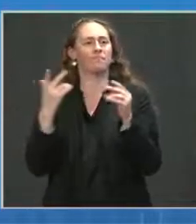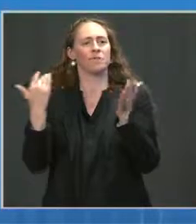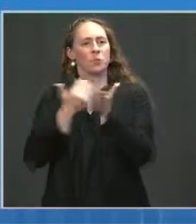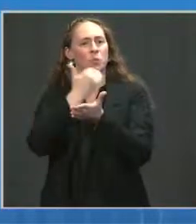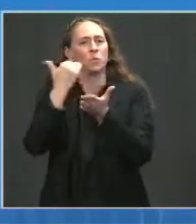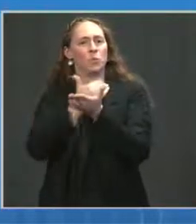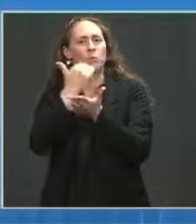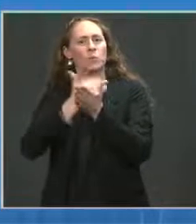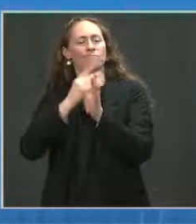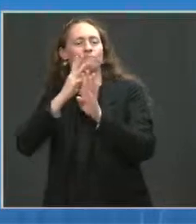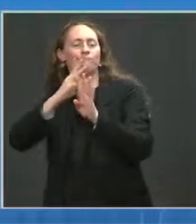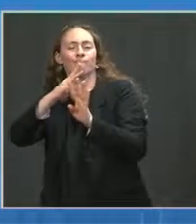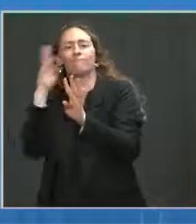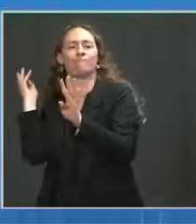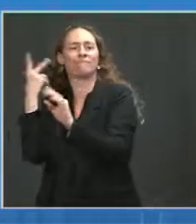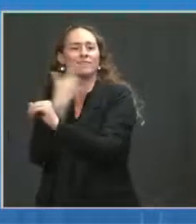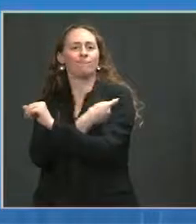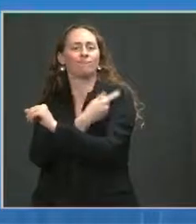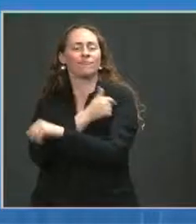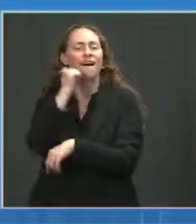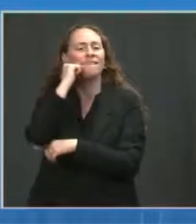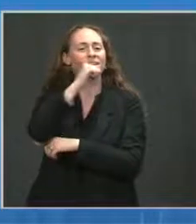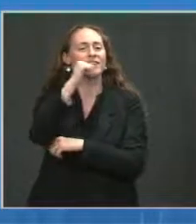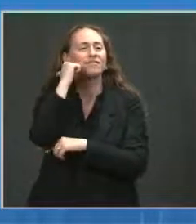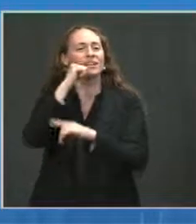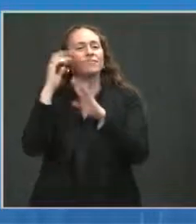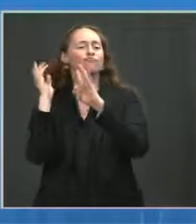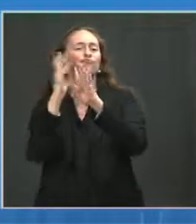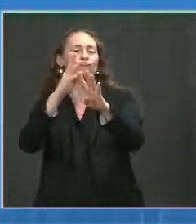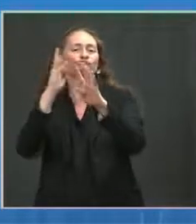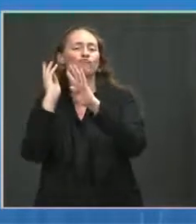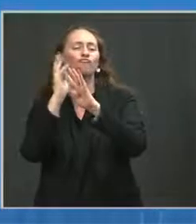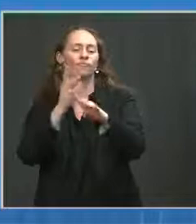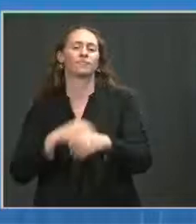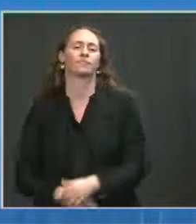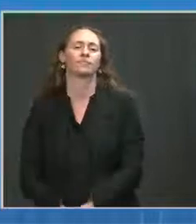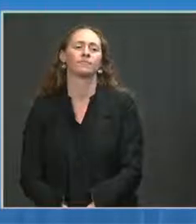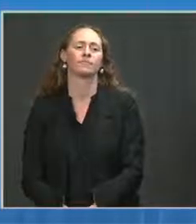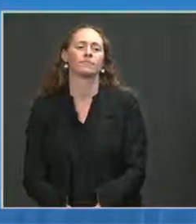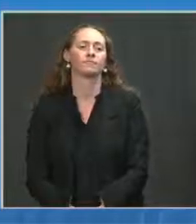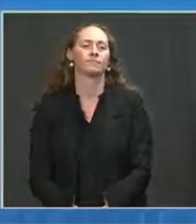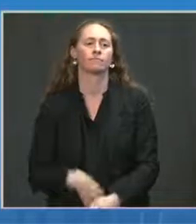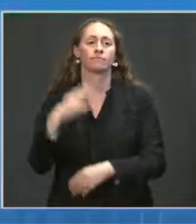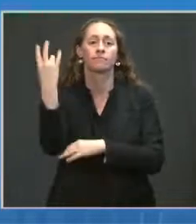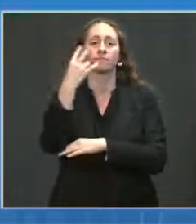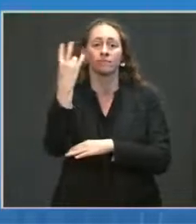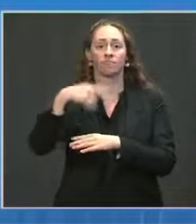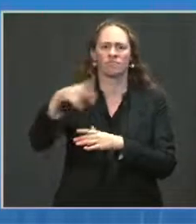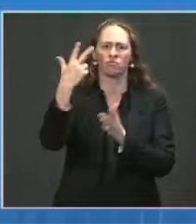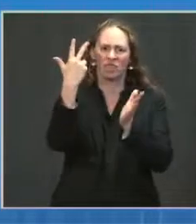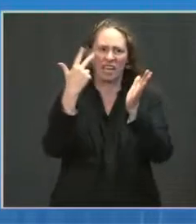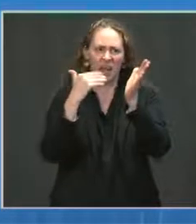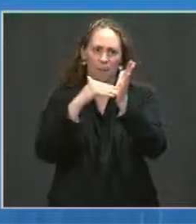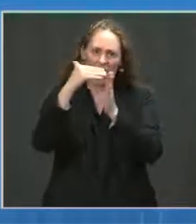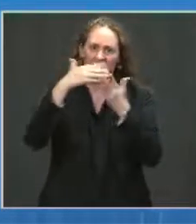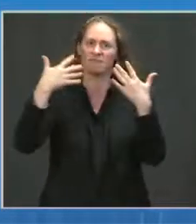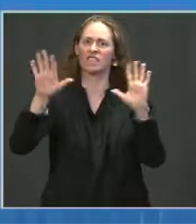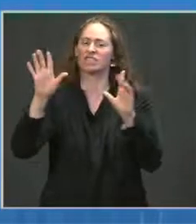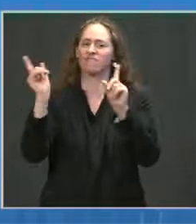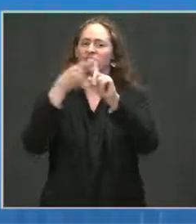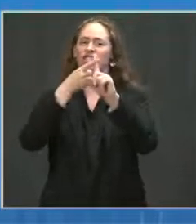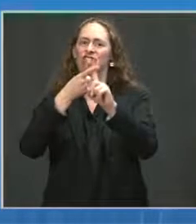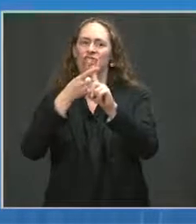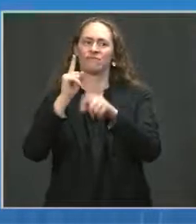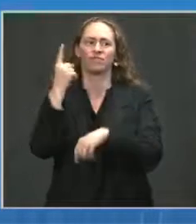day. In the last 7 days alone, 3 million Americans have gotten their first shot. That's the highest